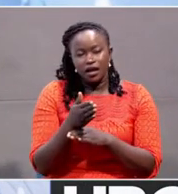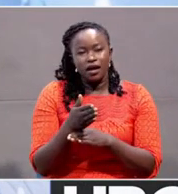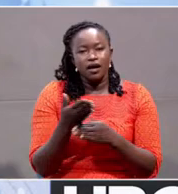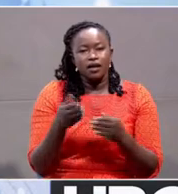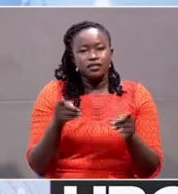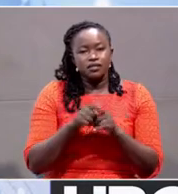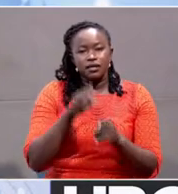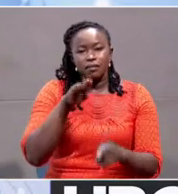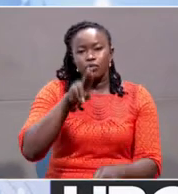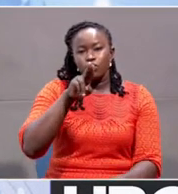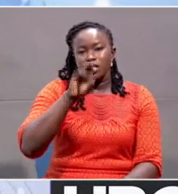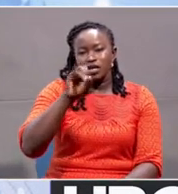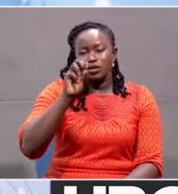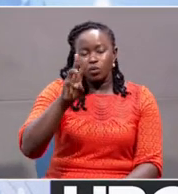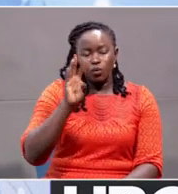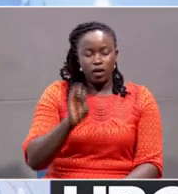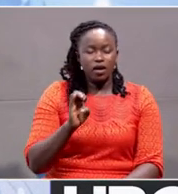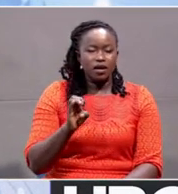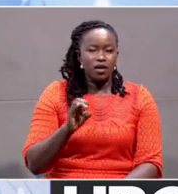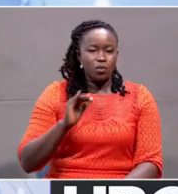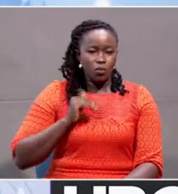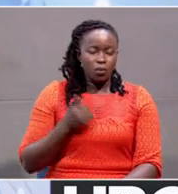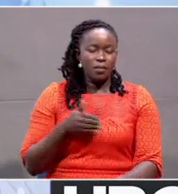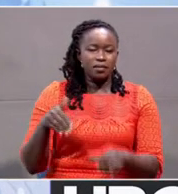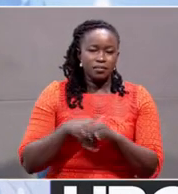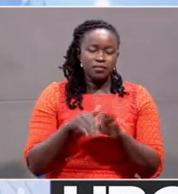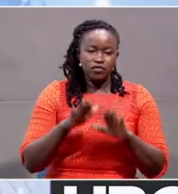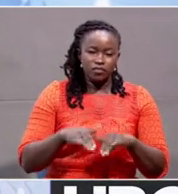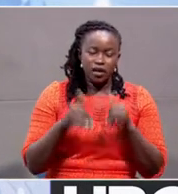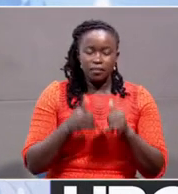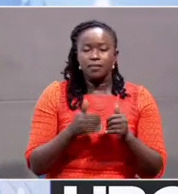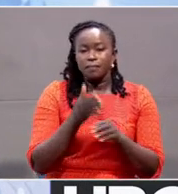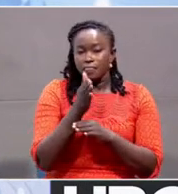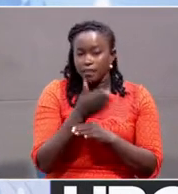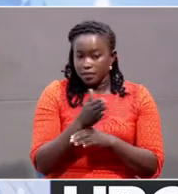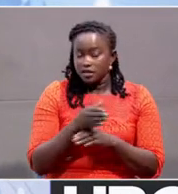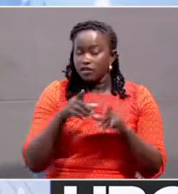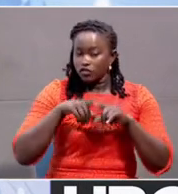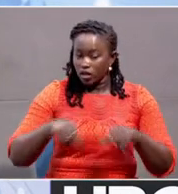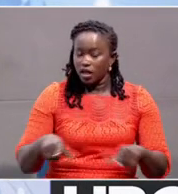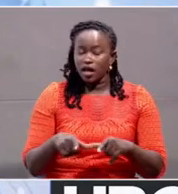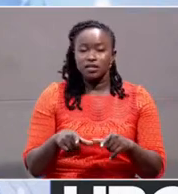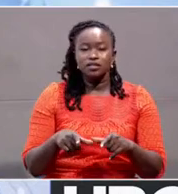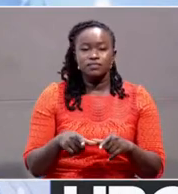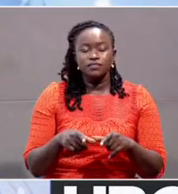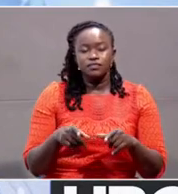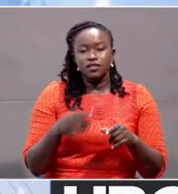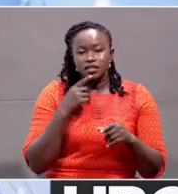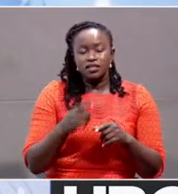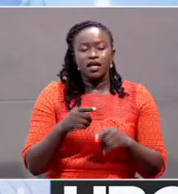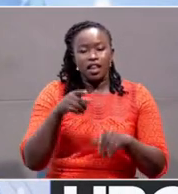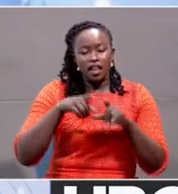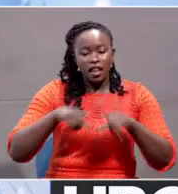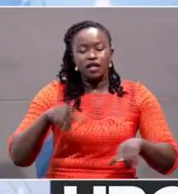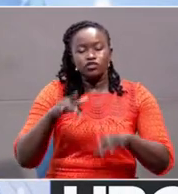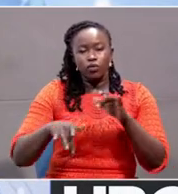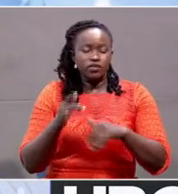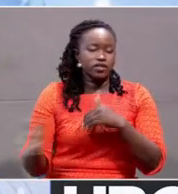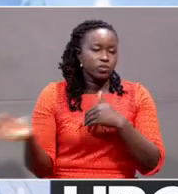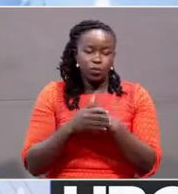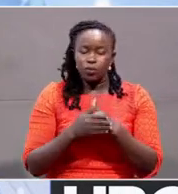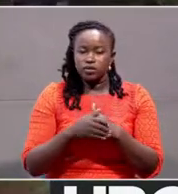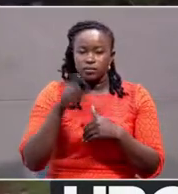Wikwe Woman Member of Parliament, and Diana Mutasingwa, Minister Nabakoba also caused the closure of the Lands Office in the district.